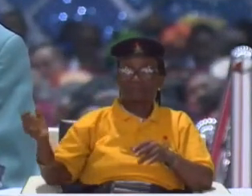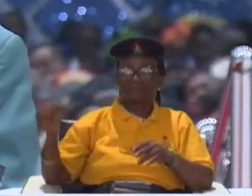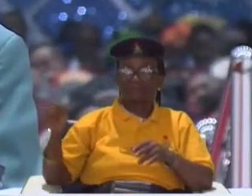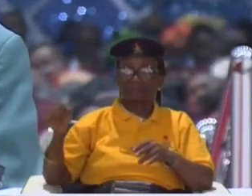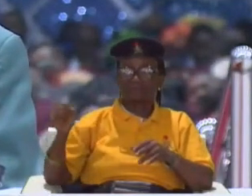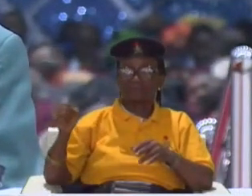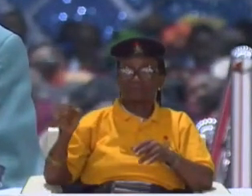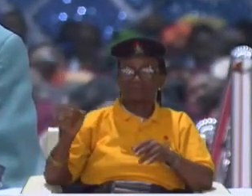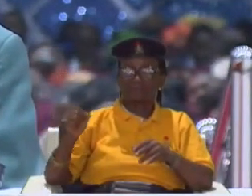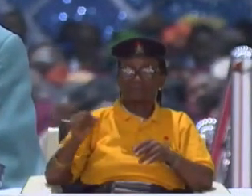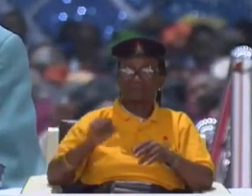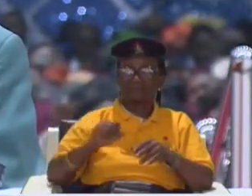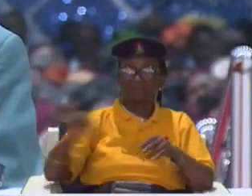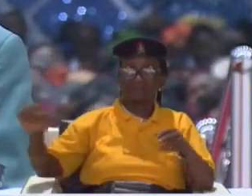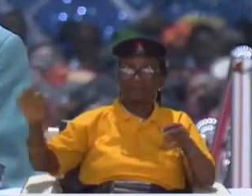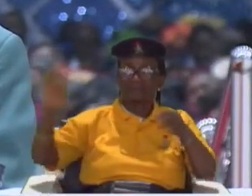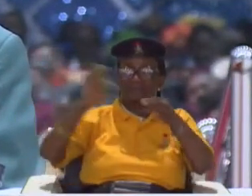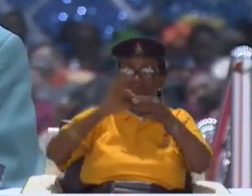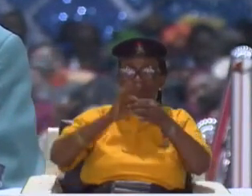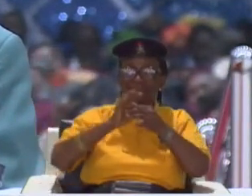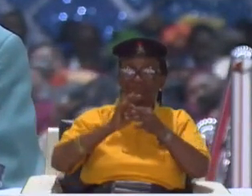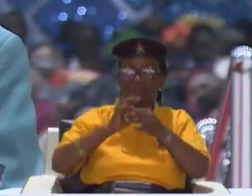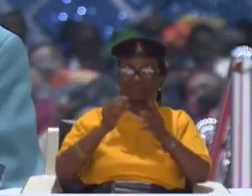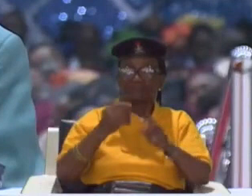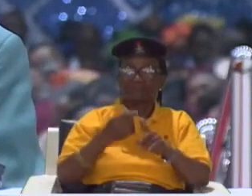A command from God.